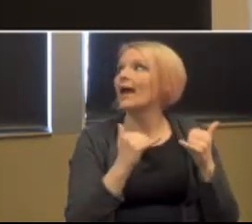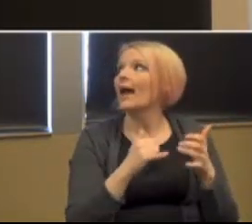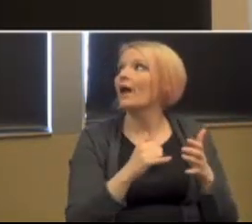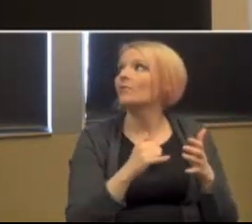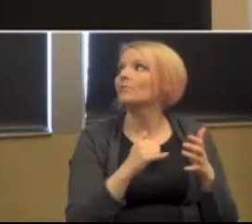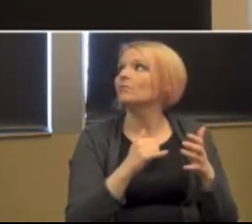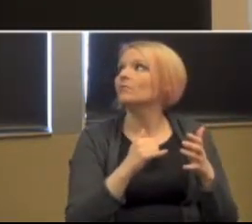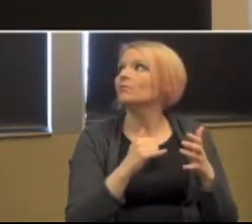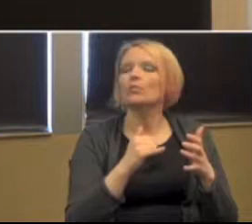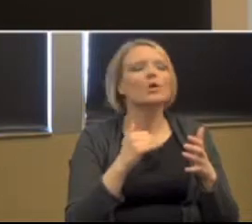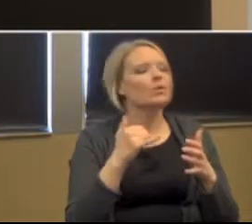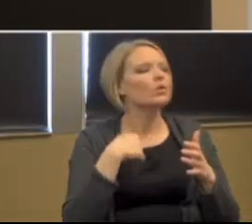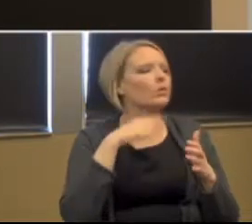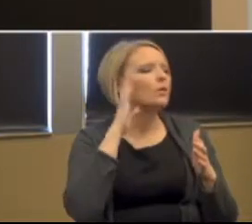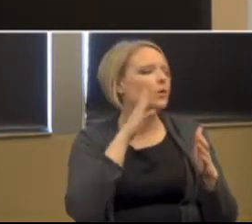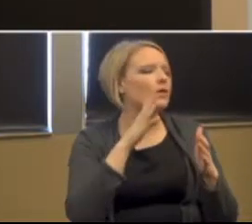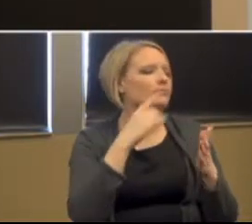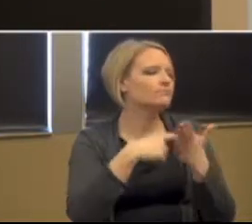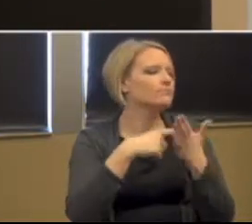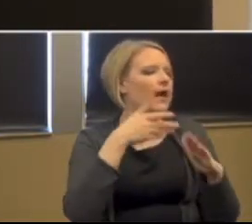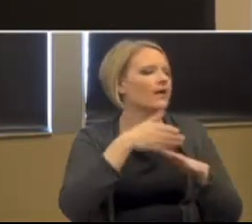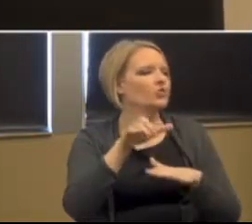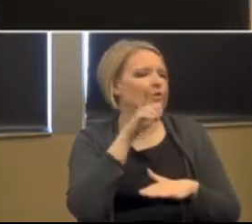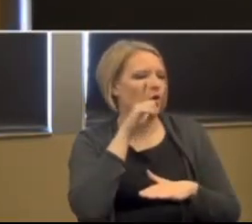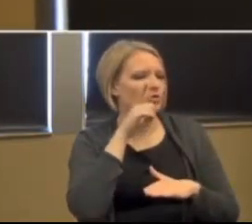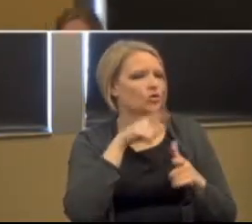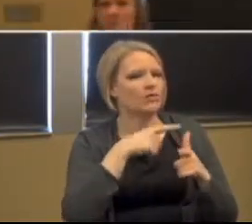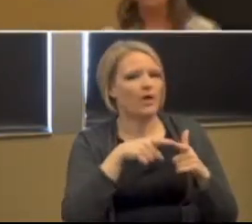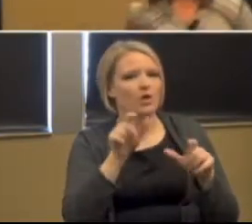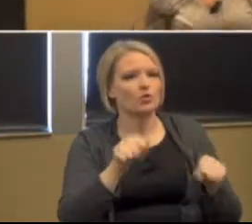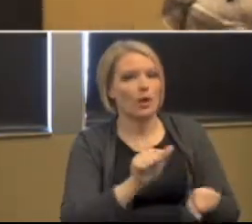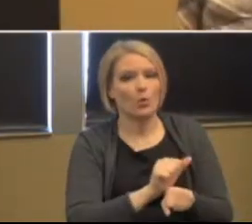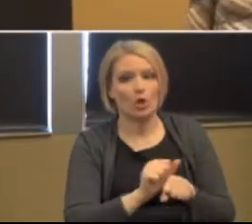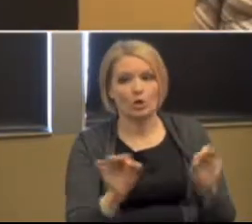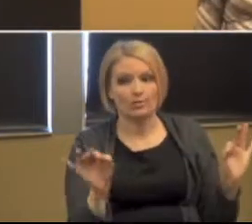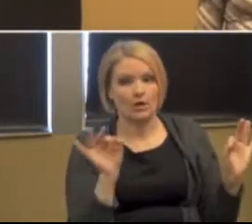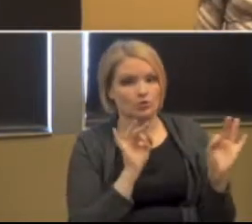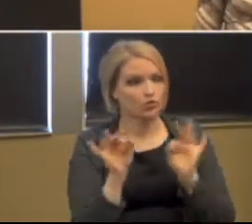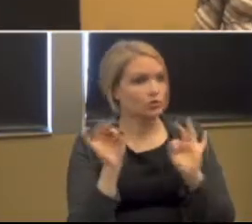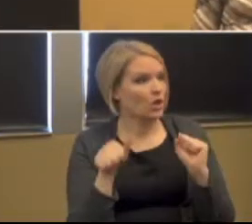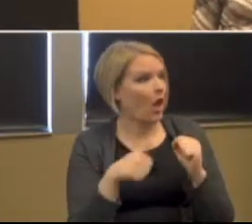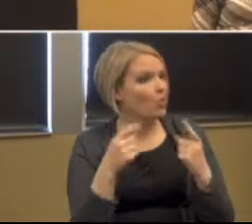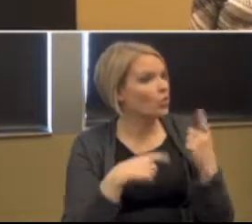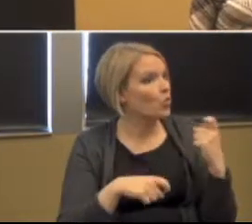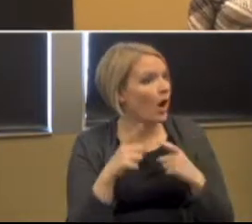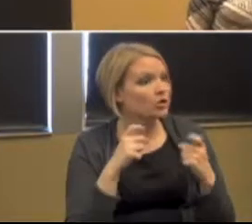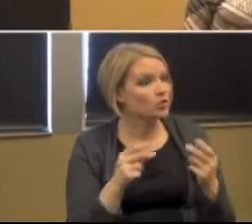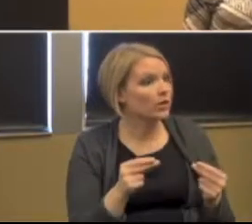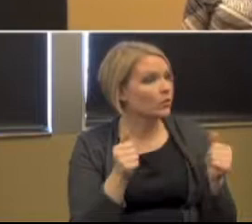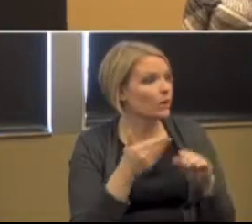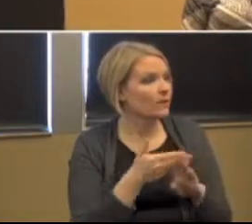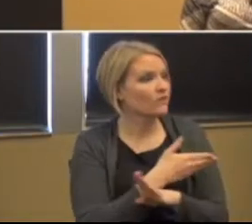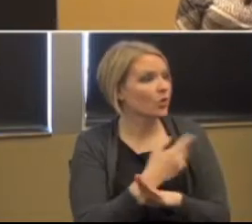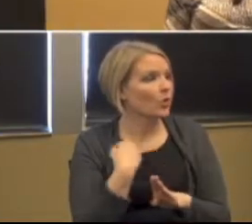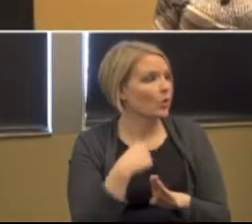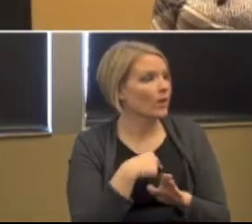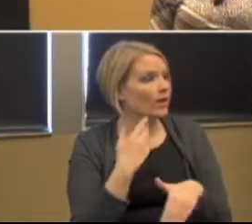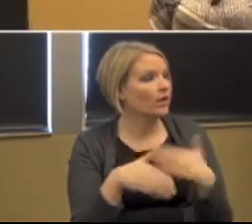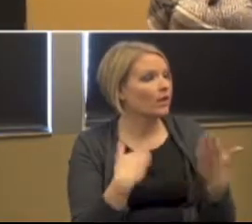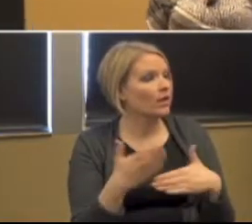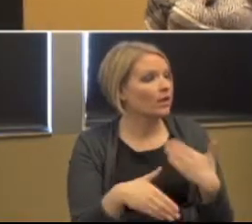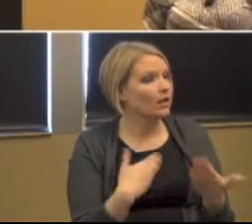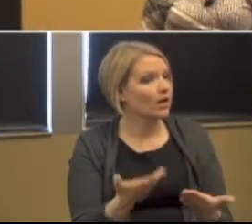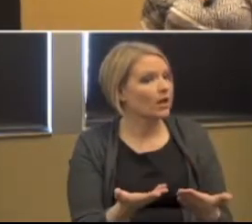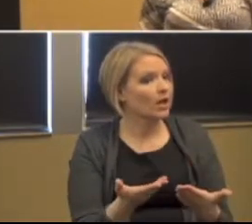about evaluation after lunch, show you some tasks, and then you guys get to work. Sound good? Other questions real quick before we move